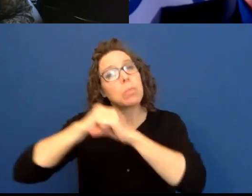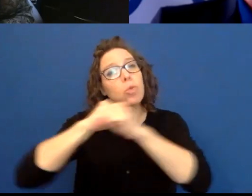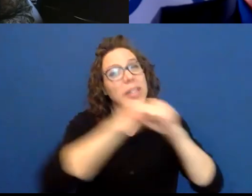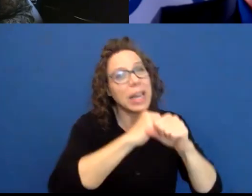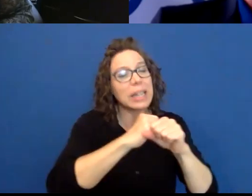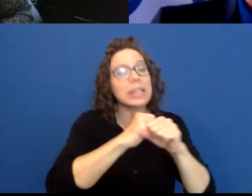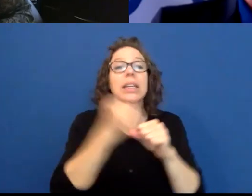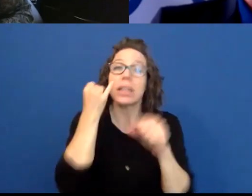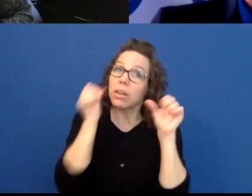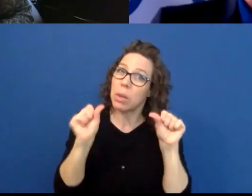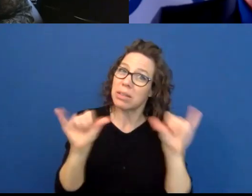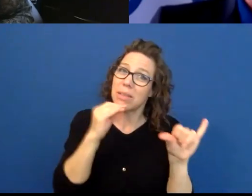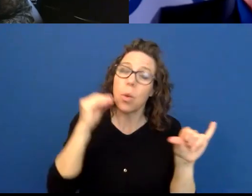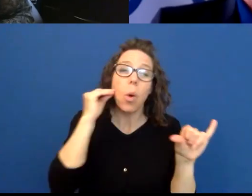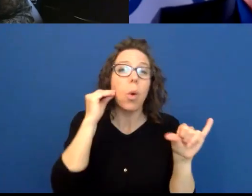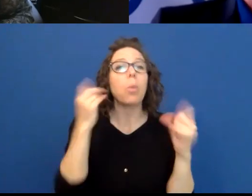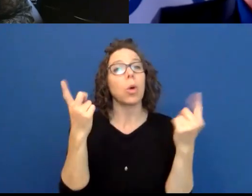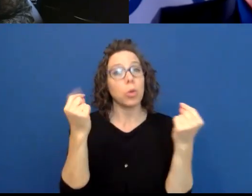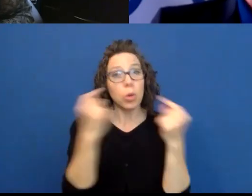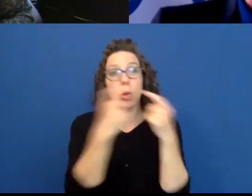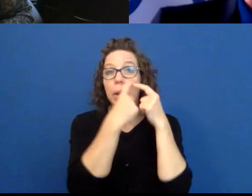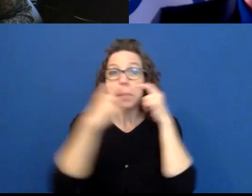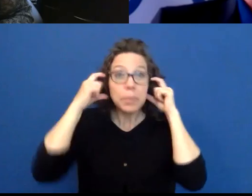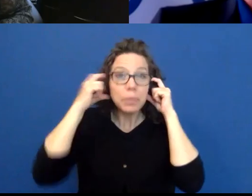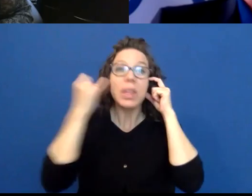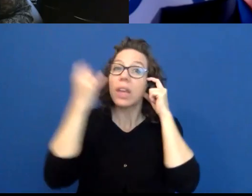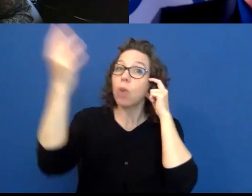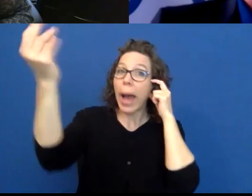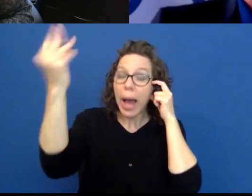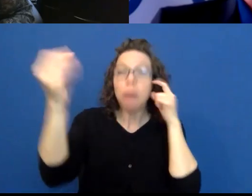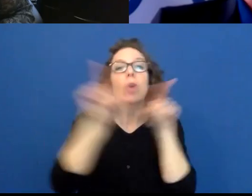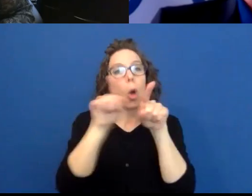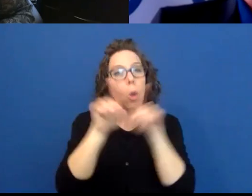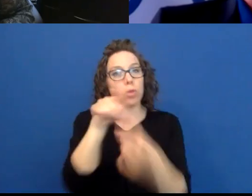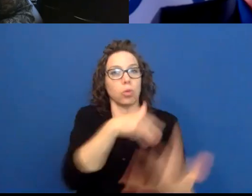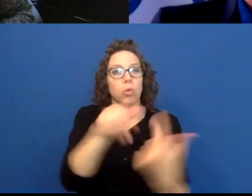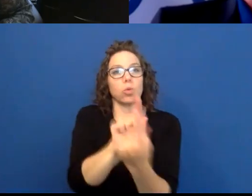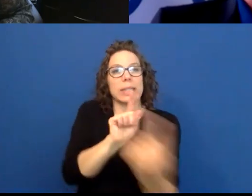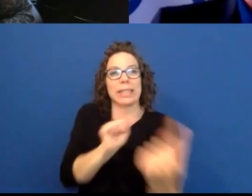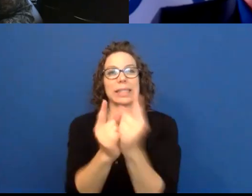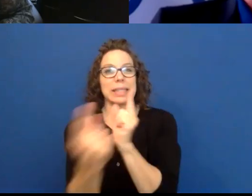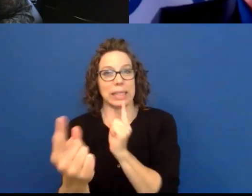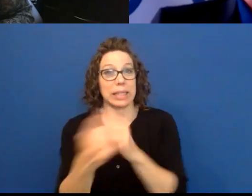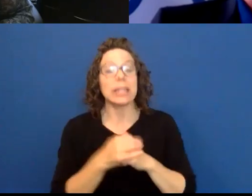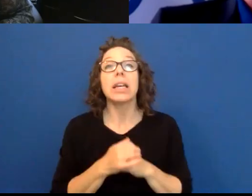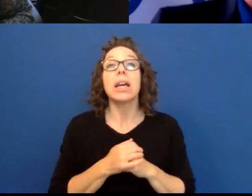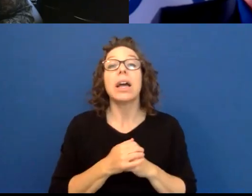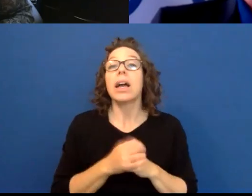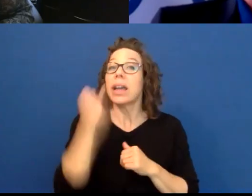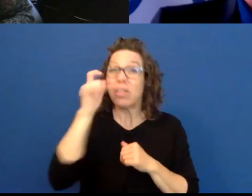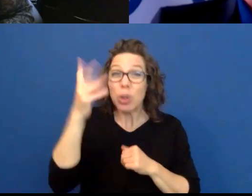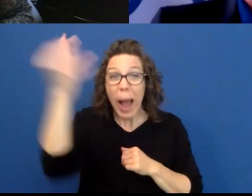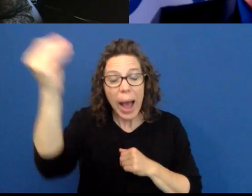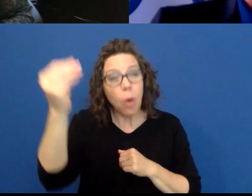as possible. Wear a face covering when you're out and practice social distancing. Please only go out for essential